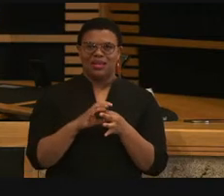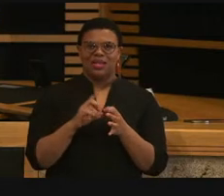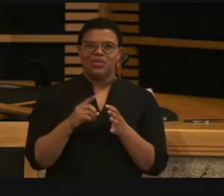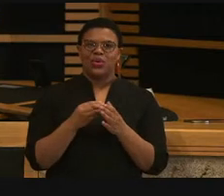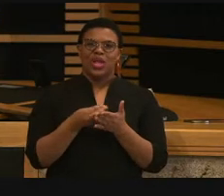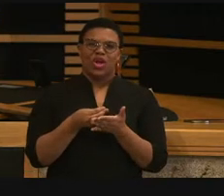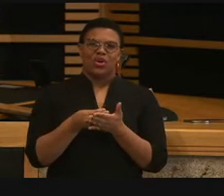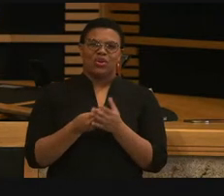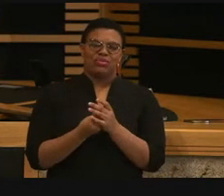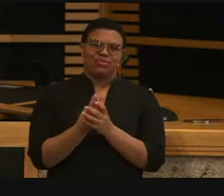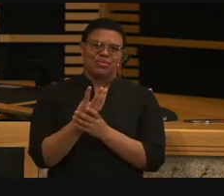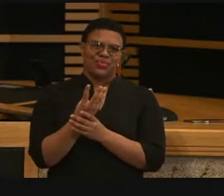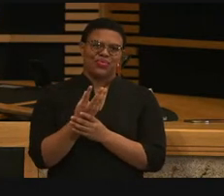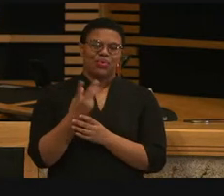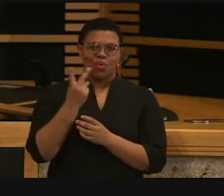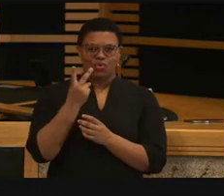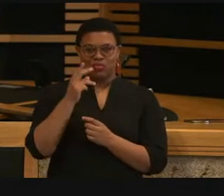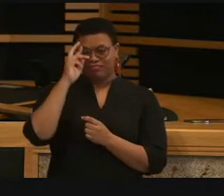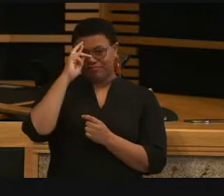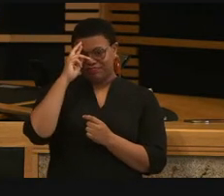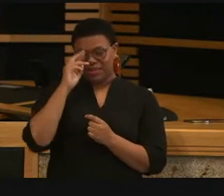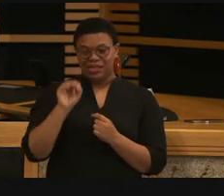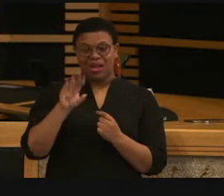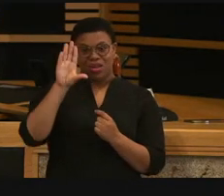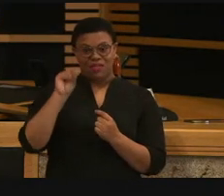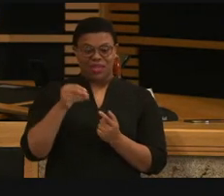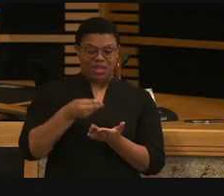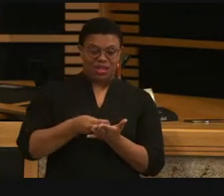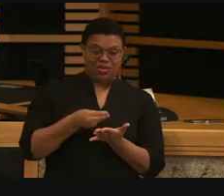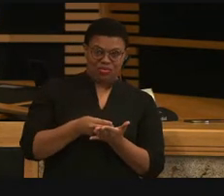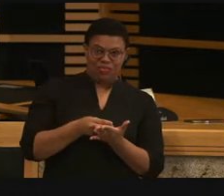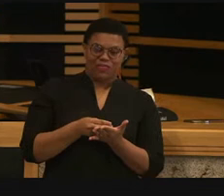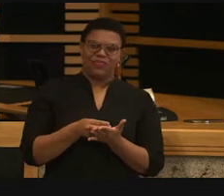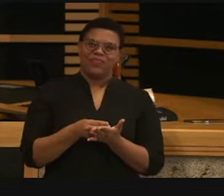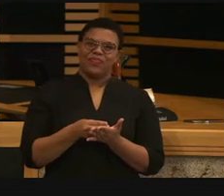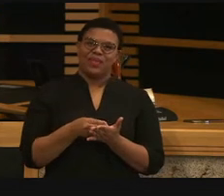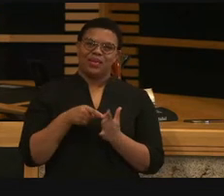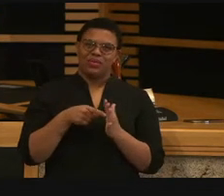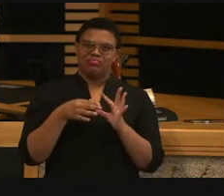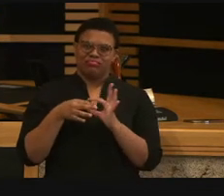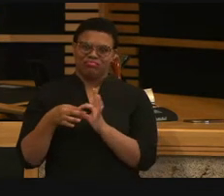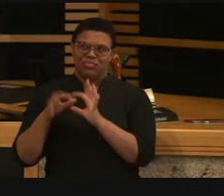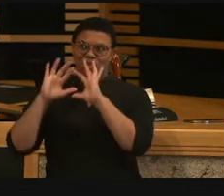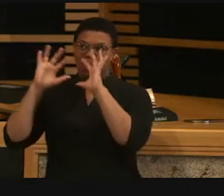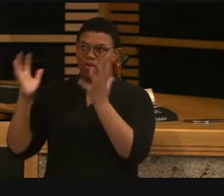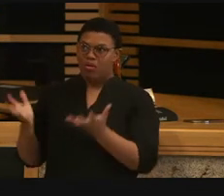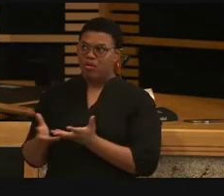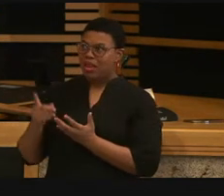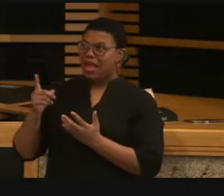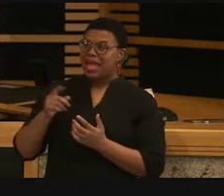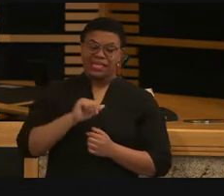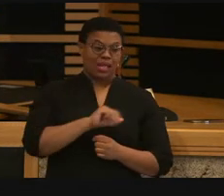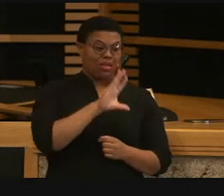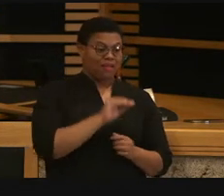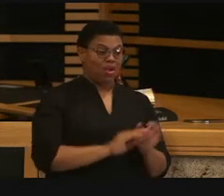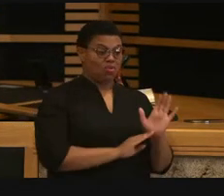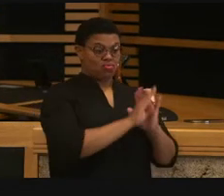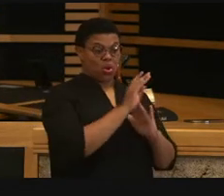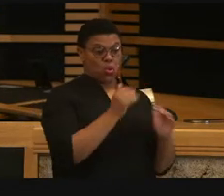development. Acknowledge that South Africa's economic fortunes are tied to global economic performance and